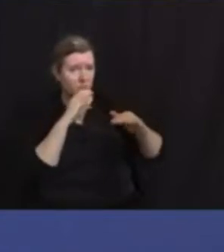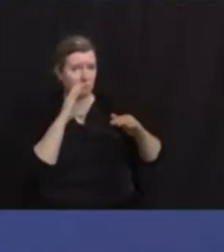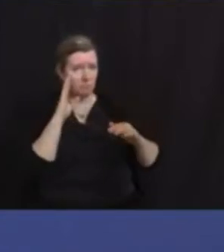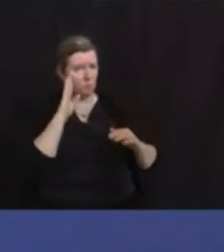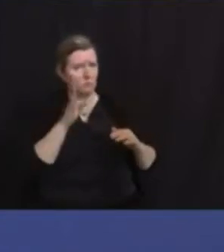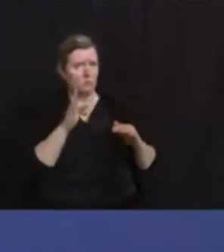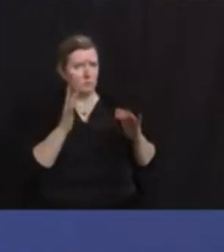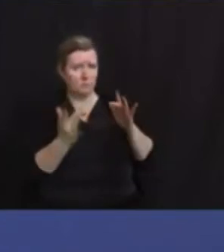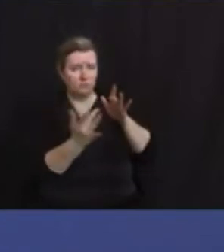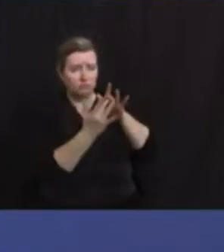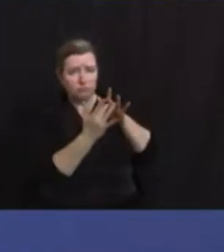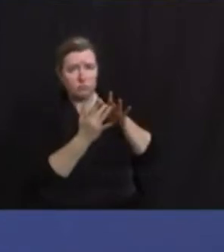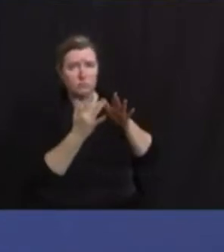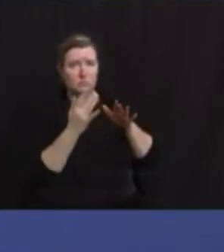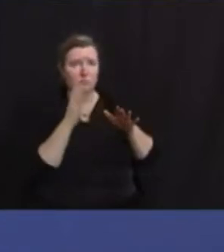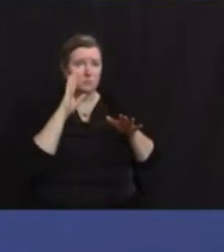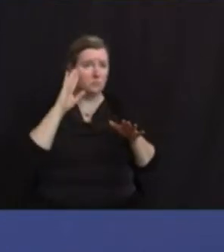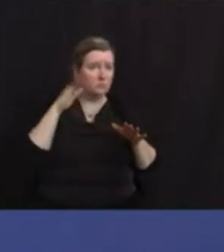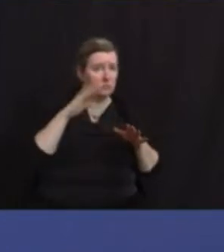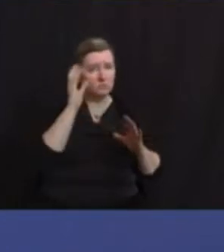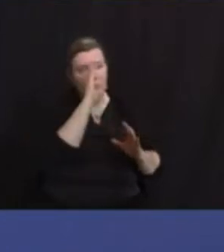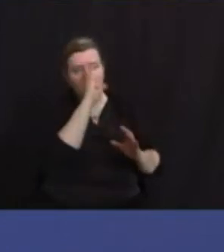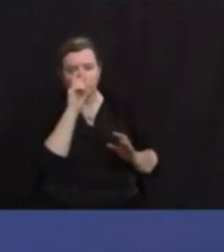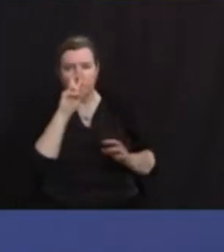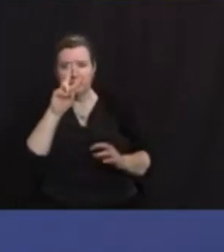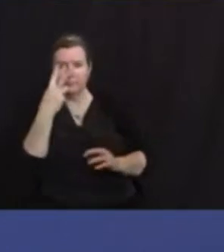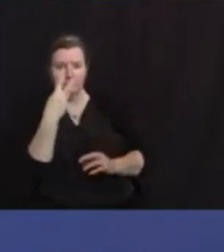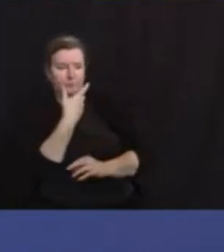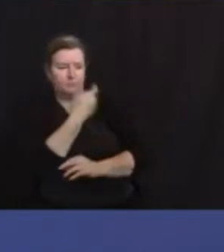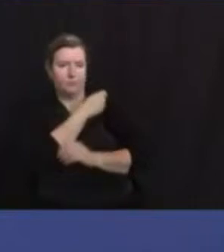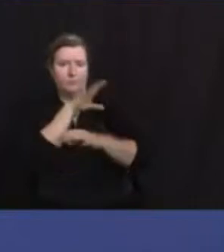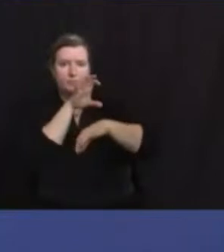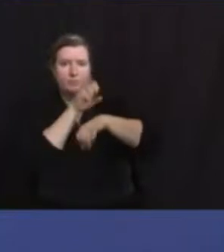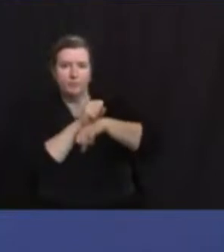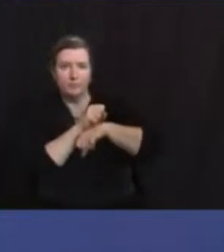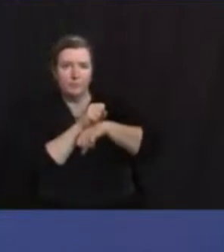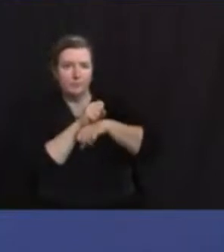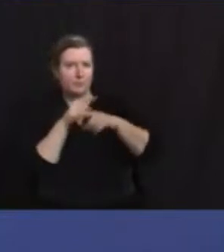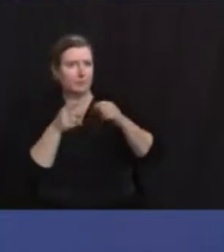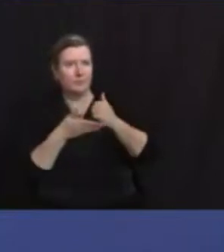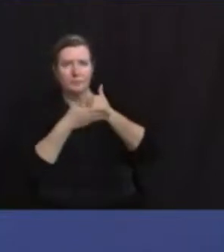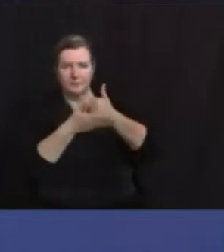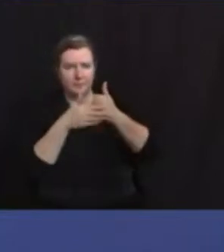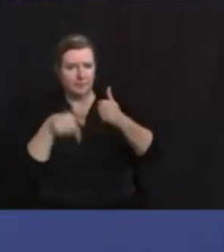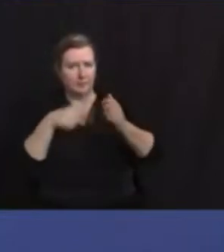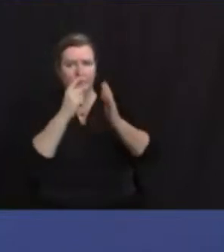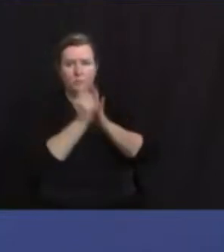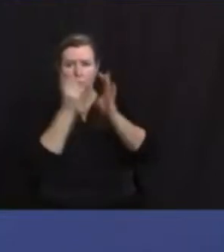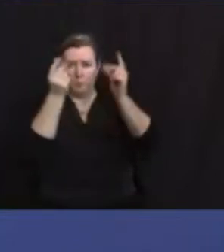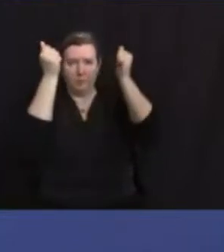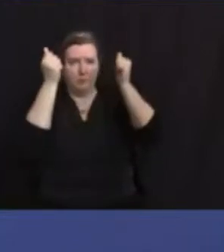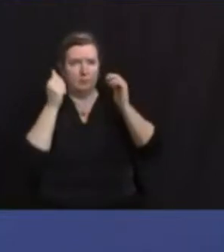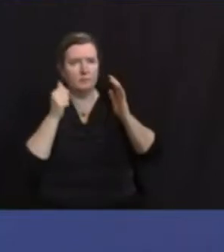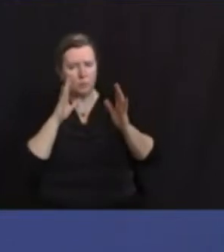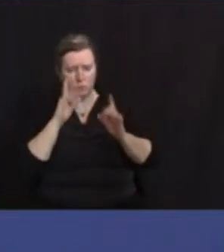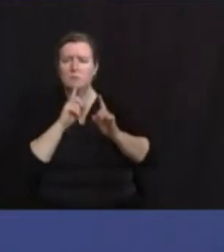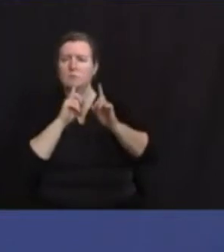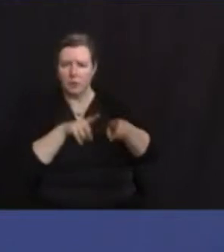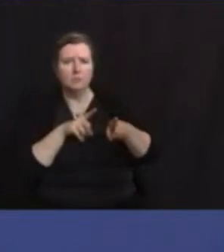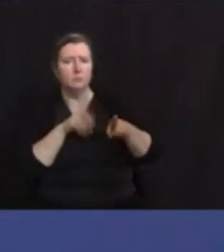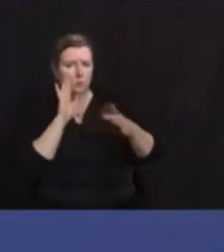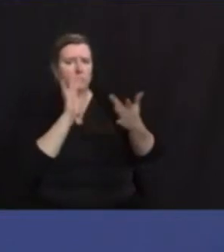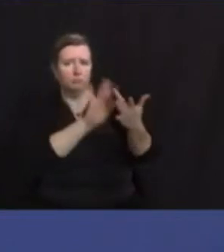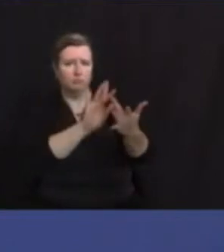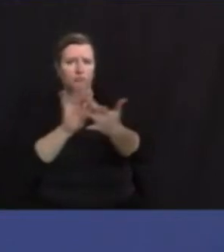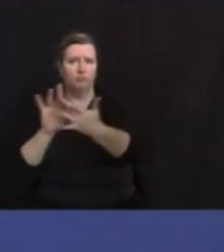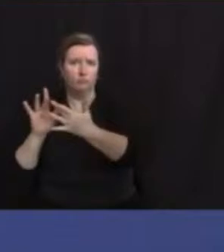aware you are looking for a second shot appointment, but we can't help you at the moment, but we promise we'll get back something. In other words, not